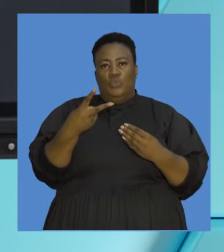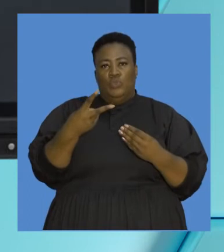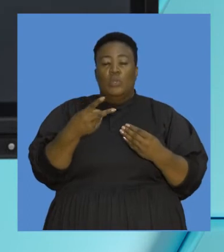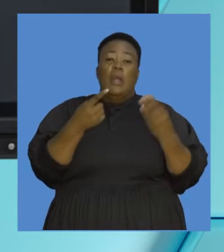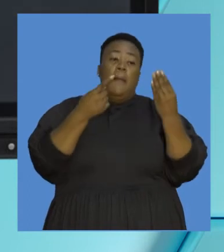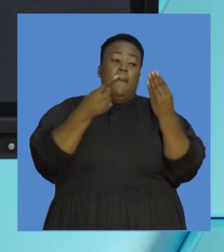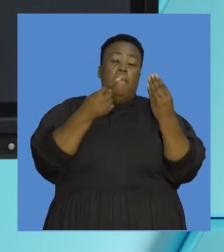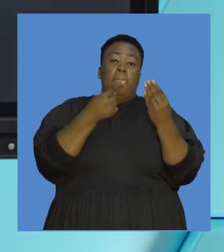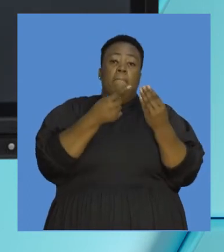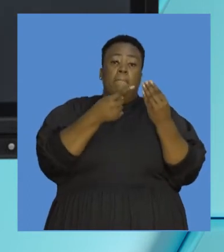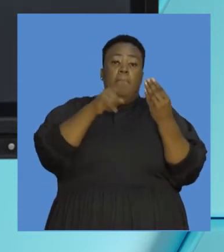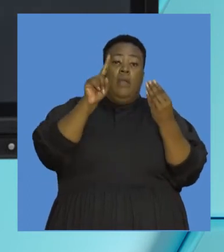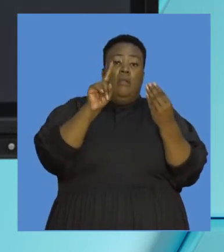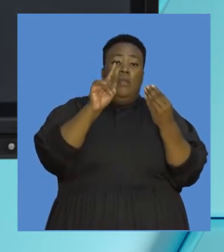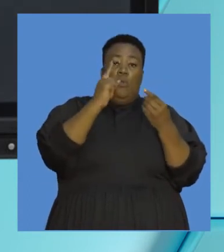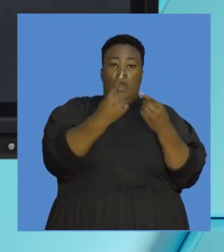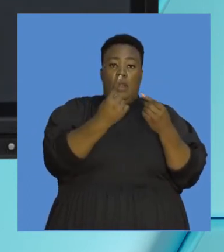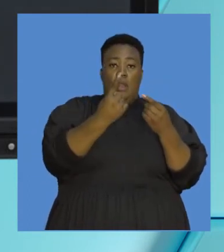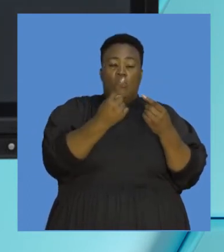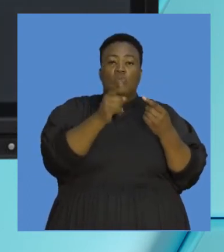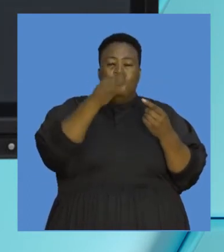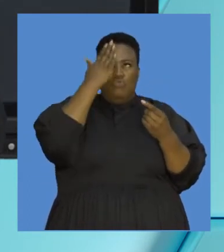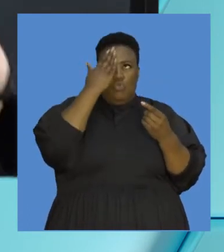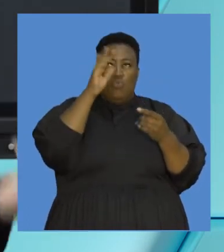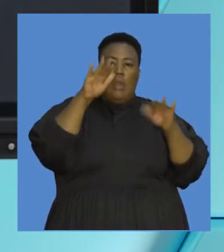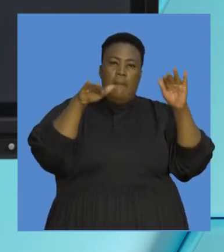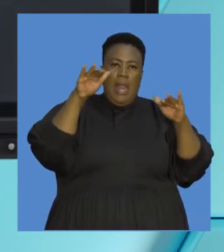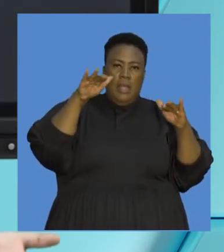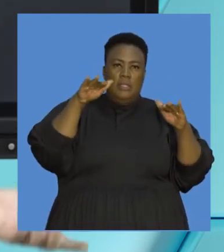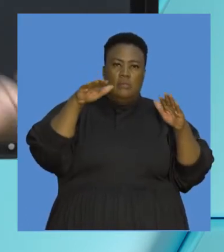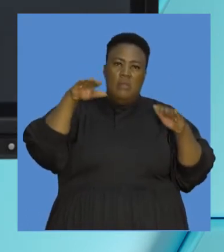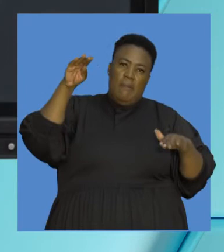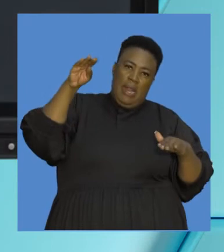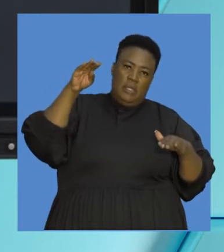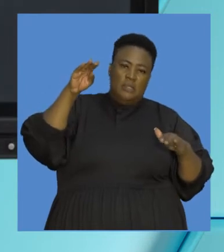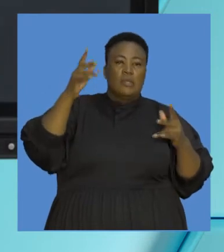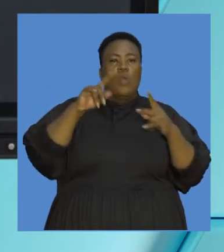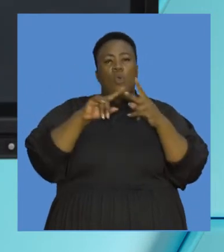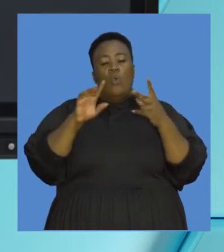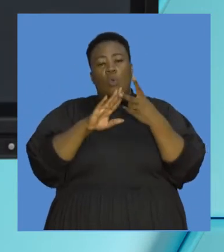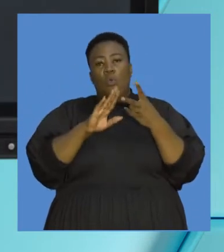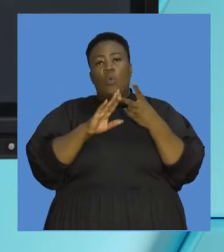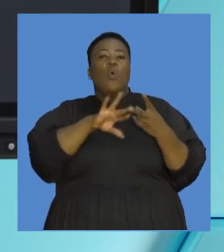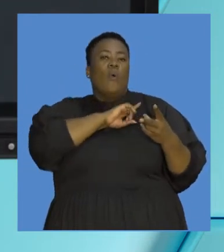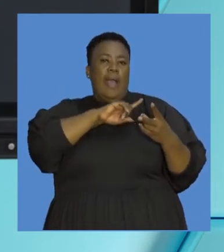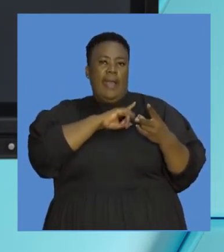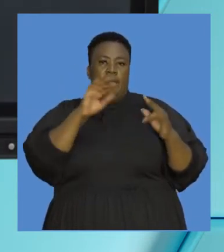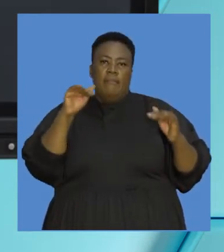to know that they're unbalanced, and then 1 for telling me why they're unbalanced,